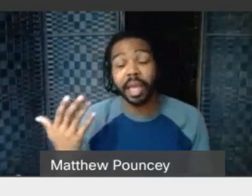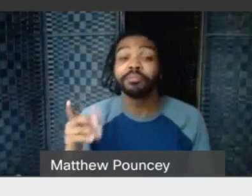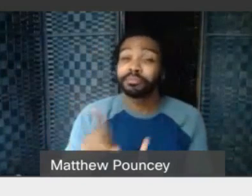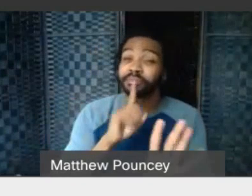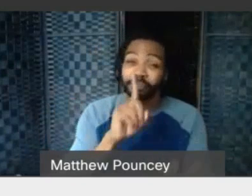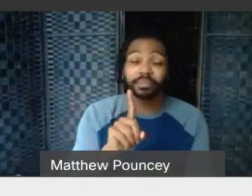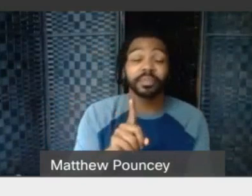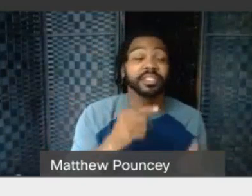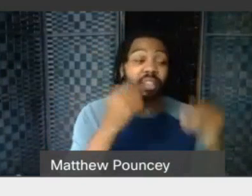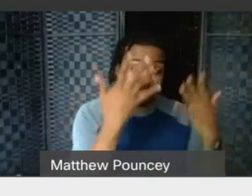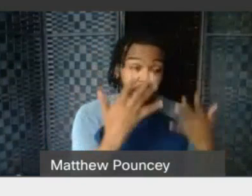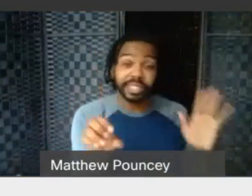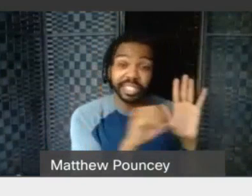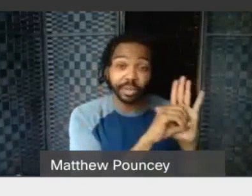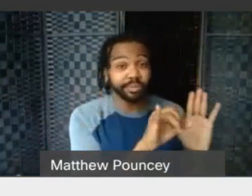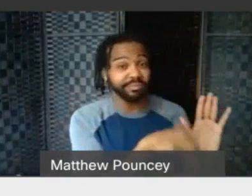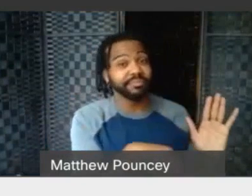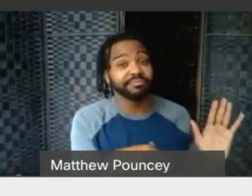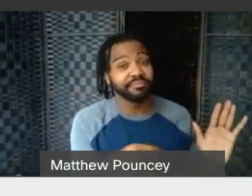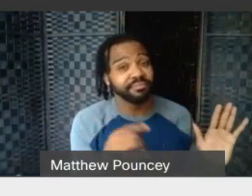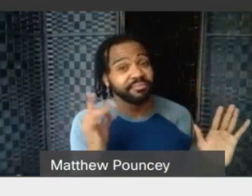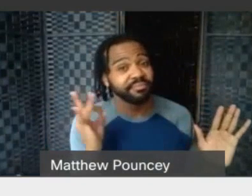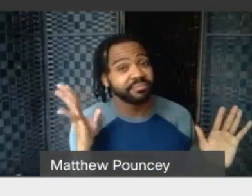and unfortunately.